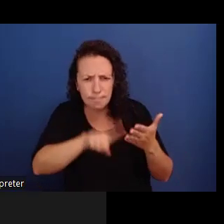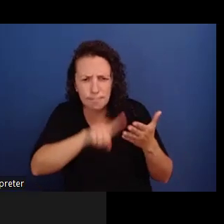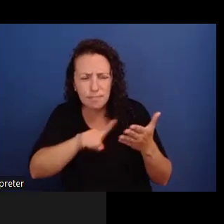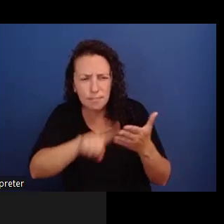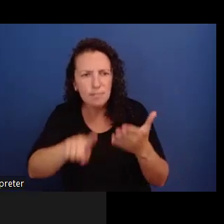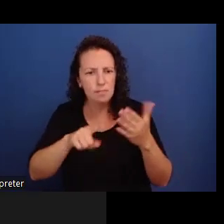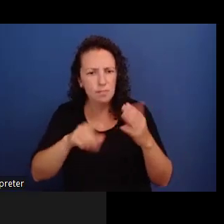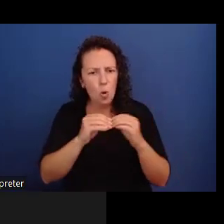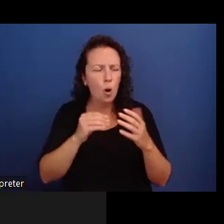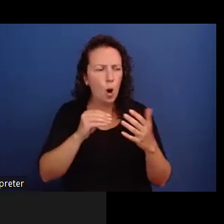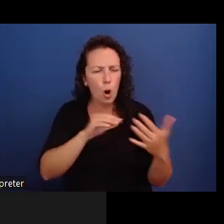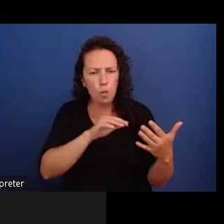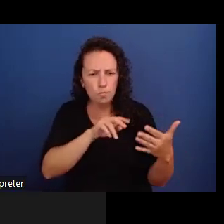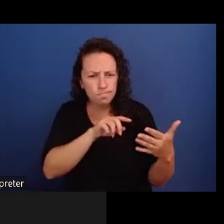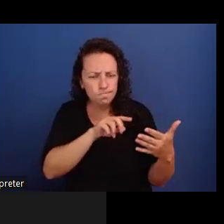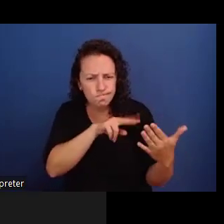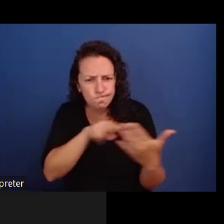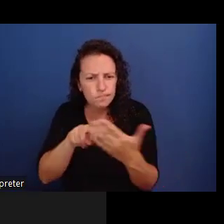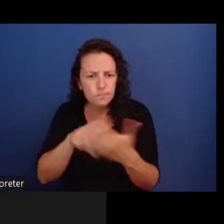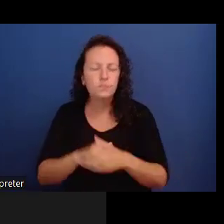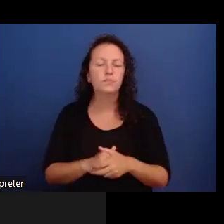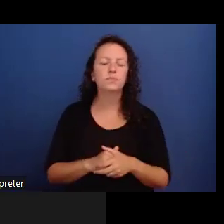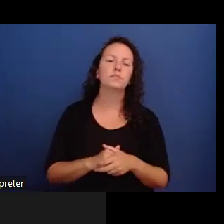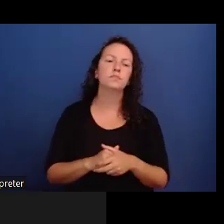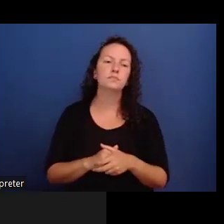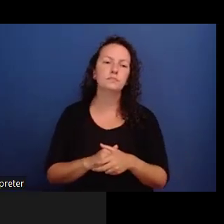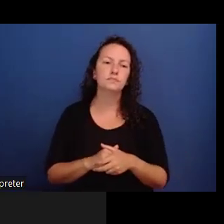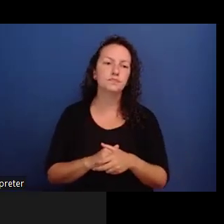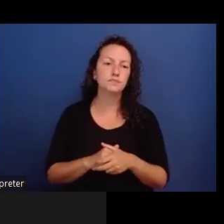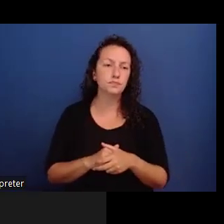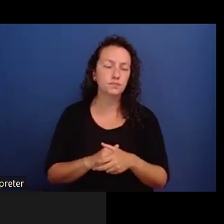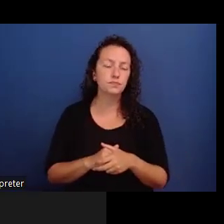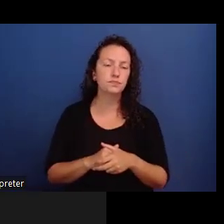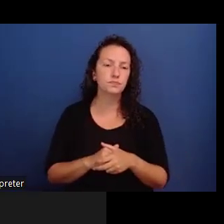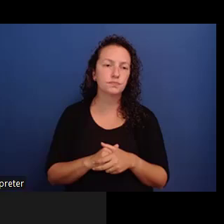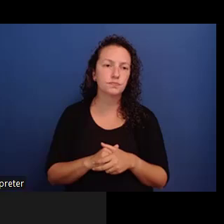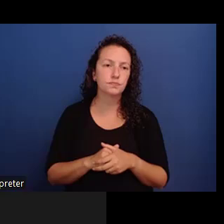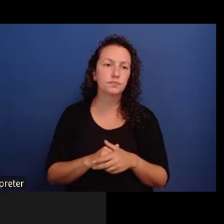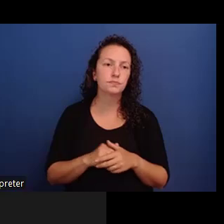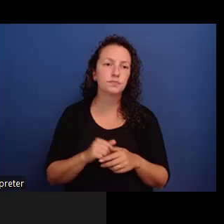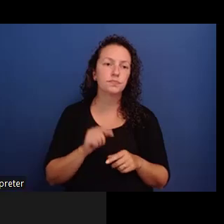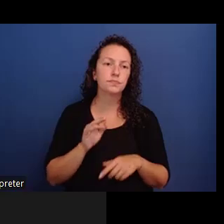and then it gives you sort of other like associated um